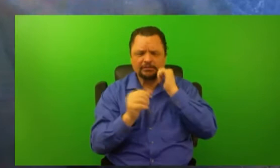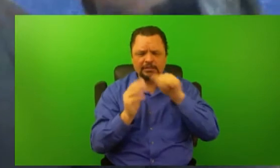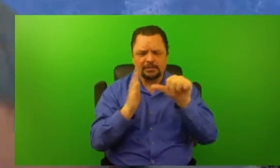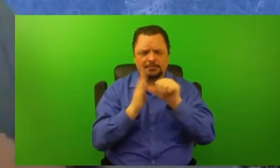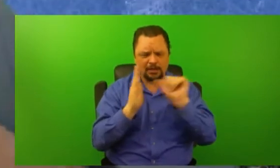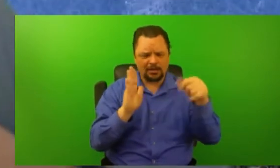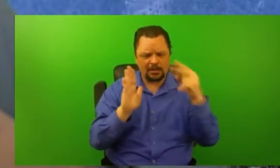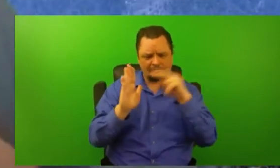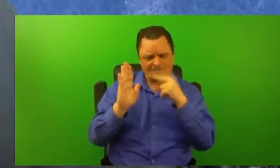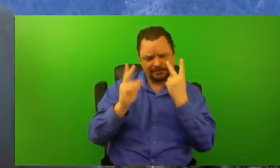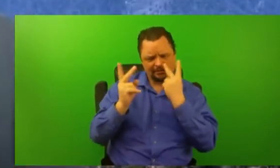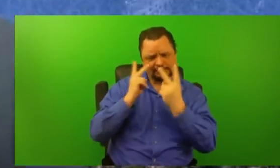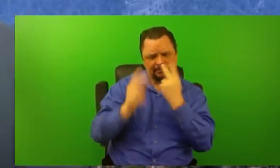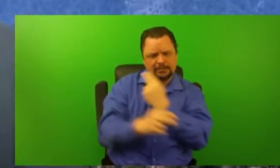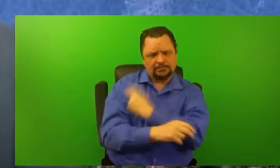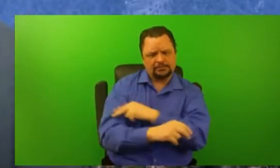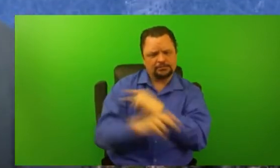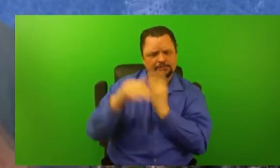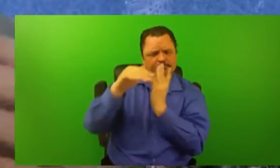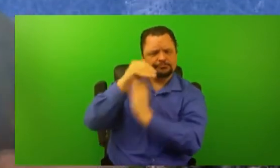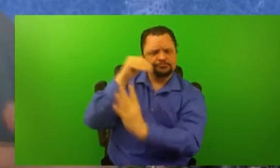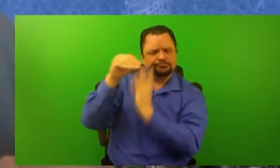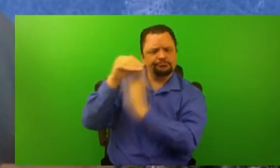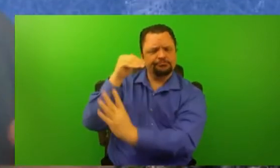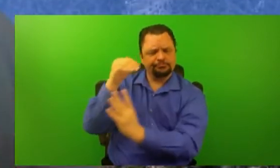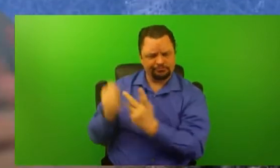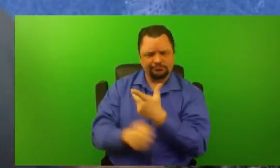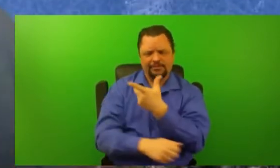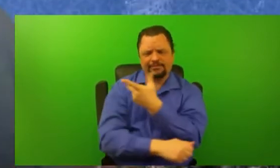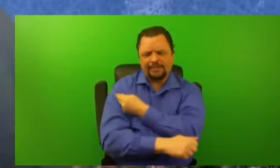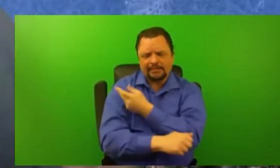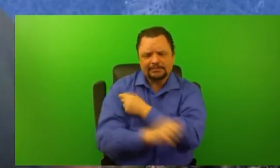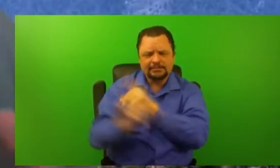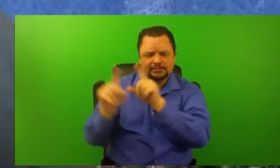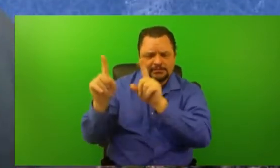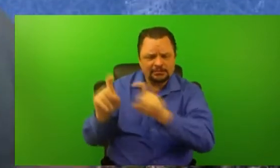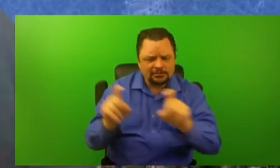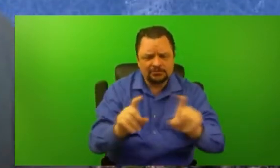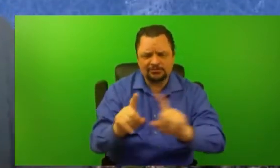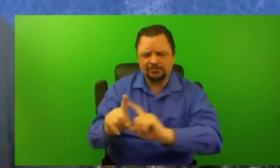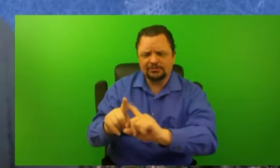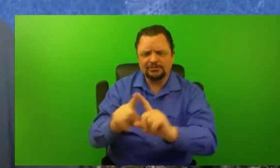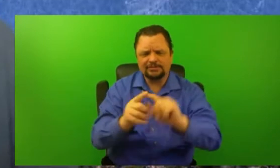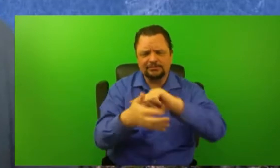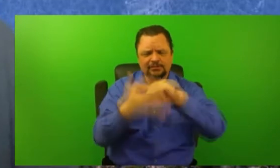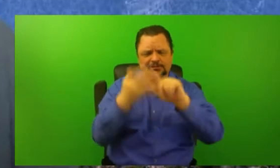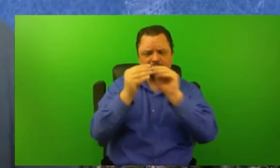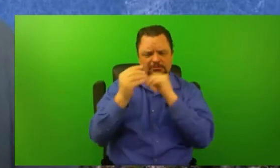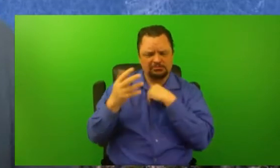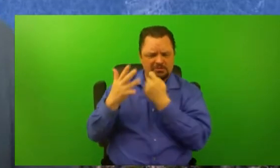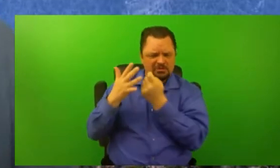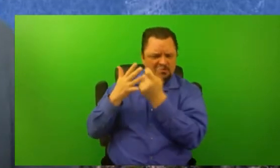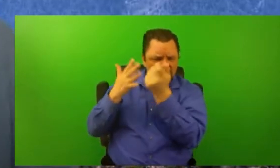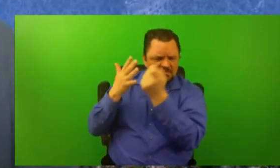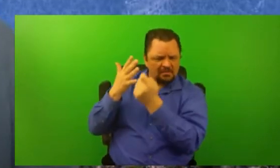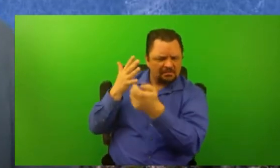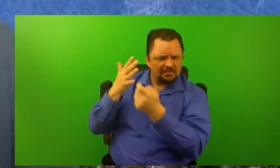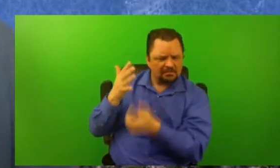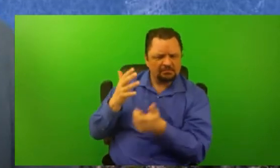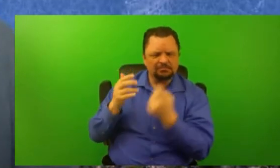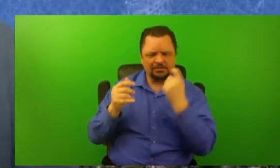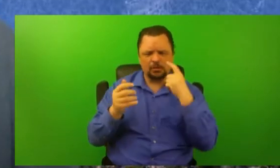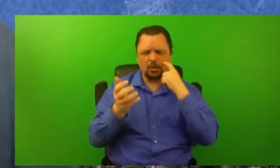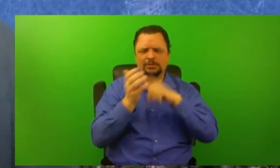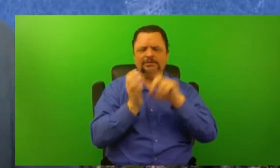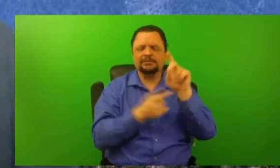hospitalizations, deaths, and tests all on one. We're taking that away, but the information itself can still be accessed through other pages on the dashboard. And then